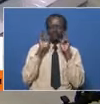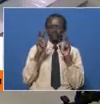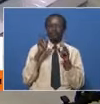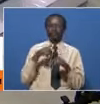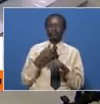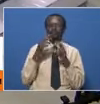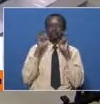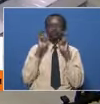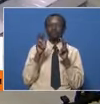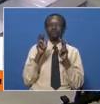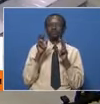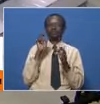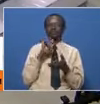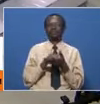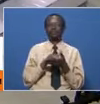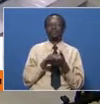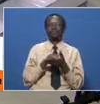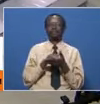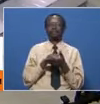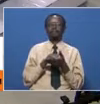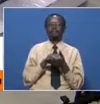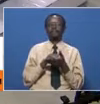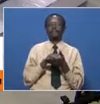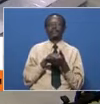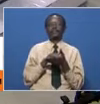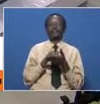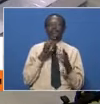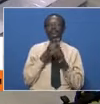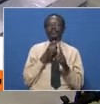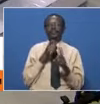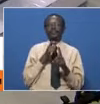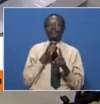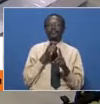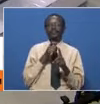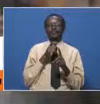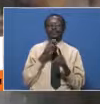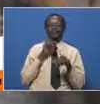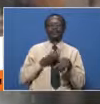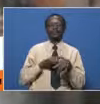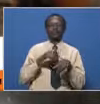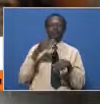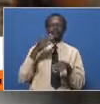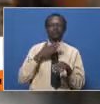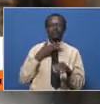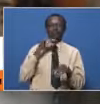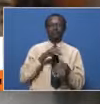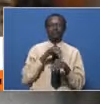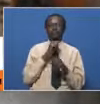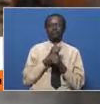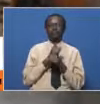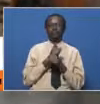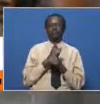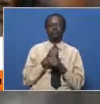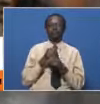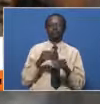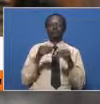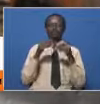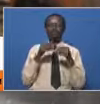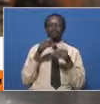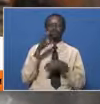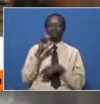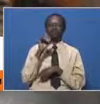I have seen that as far as my particular career was concerned, that I was given the ODM ticket